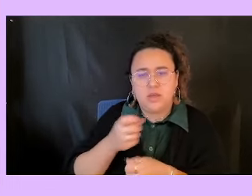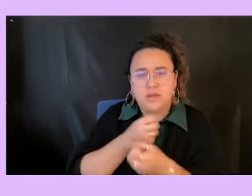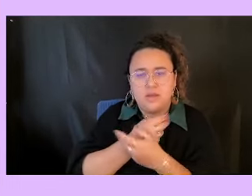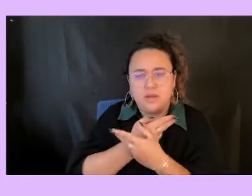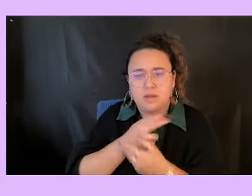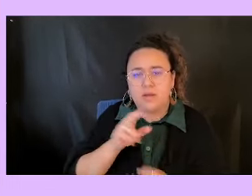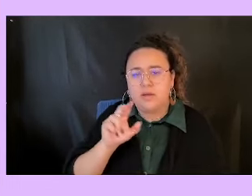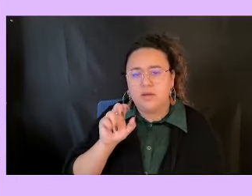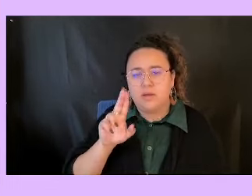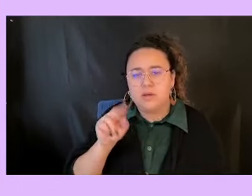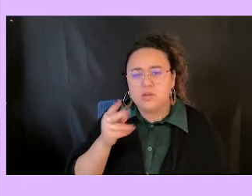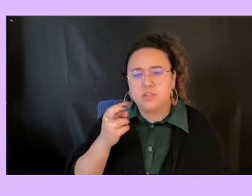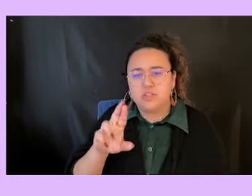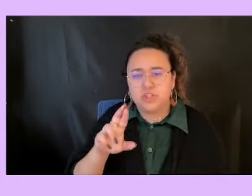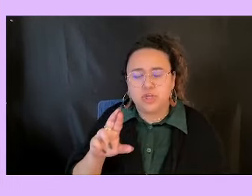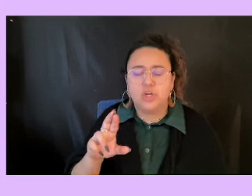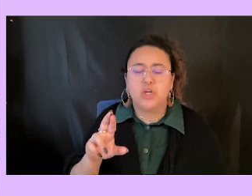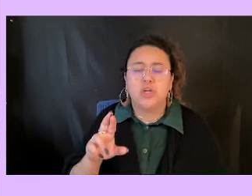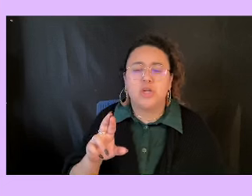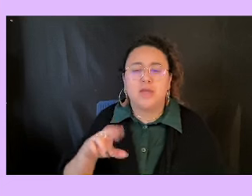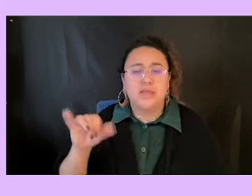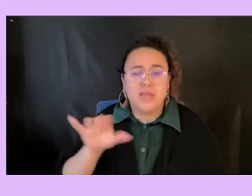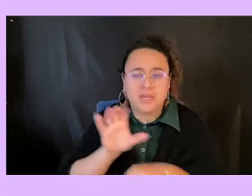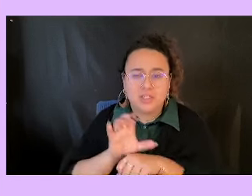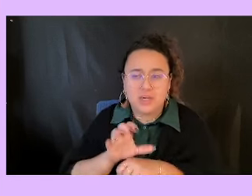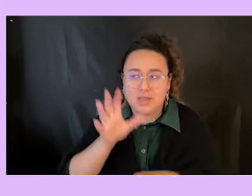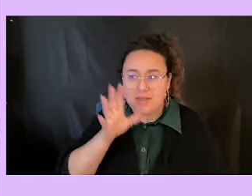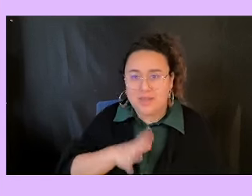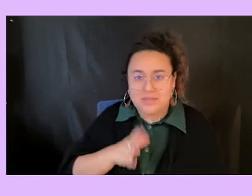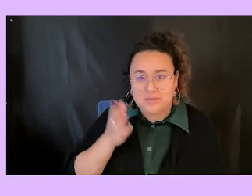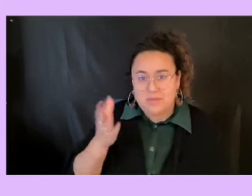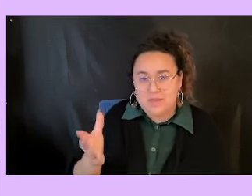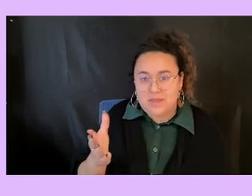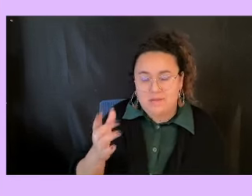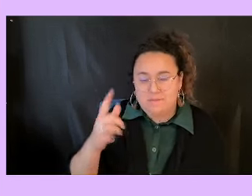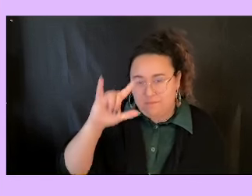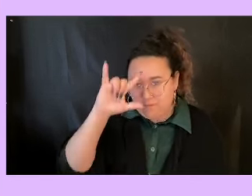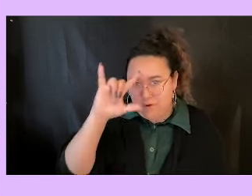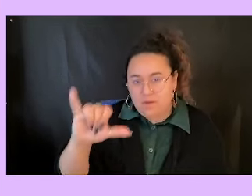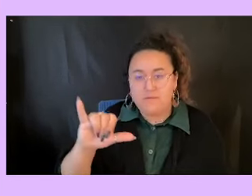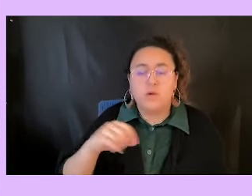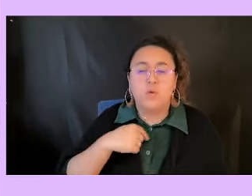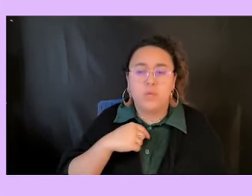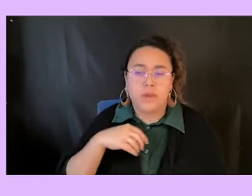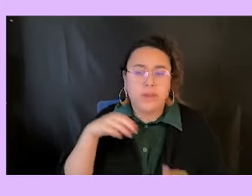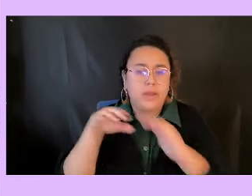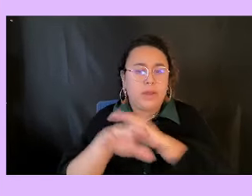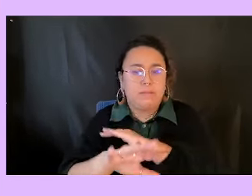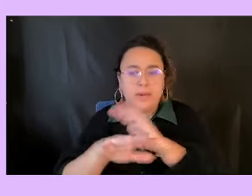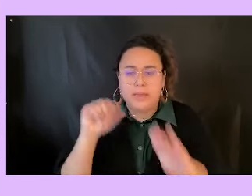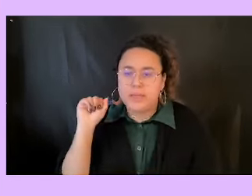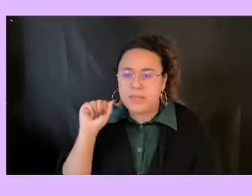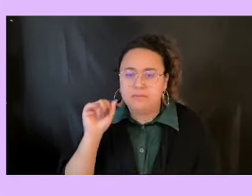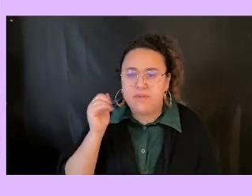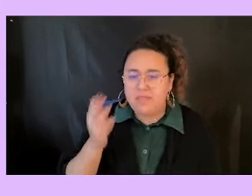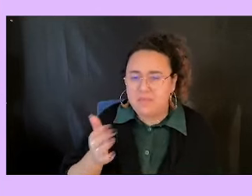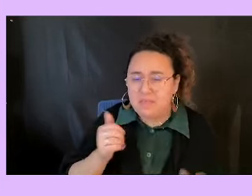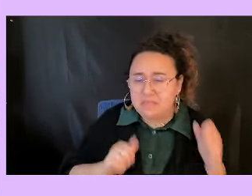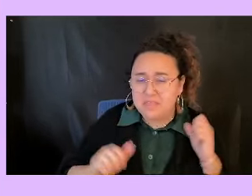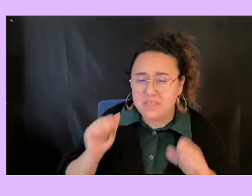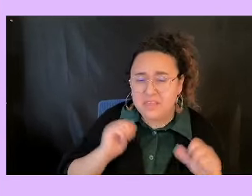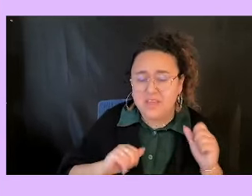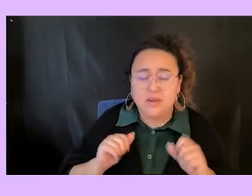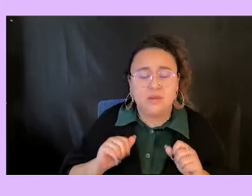there forever. And if we're just another in and out at the Strand, another, you know, it's